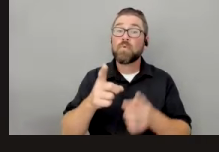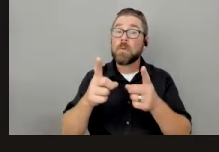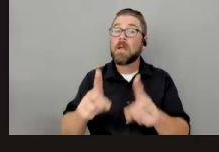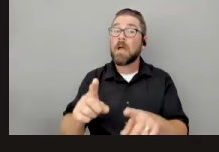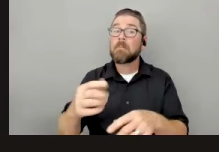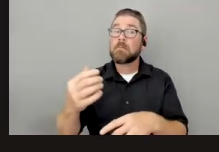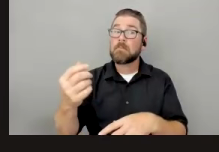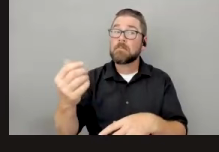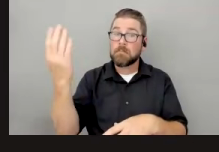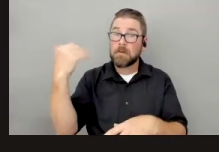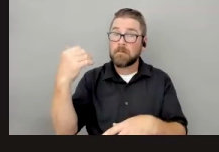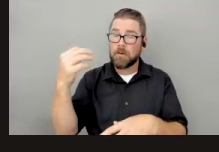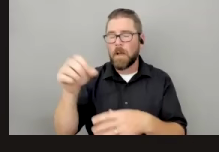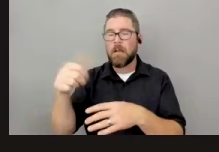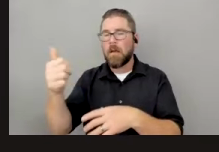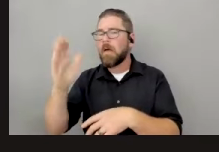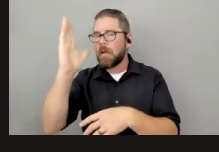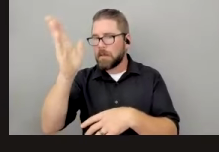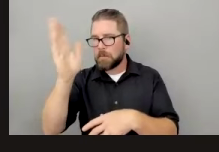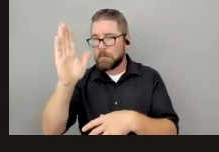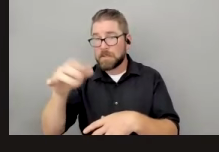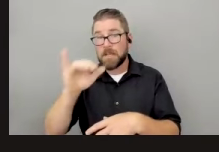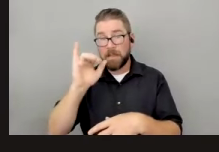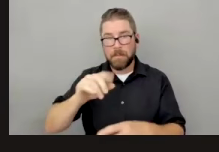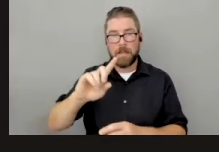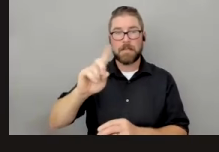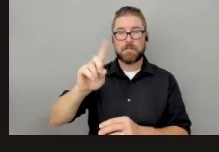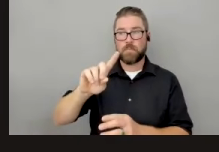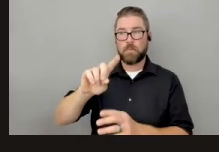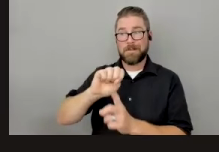in another presentation, actually. So that's where this case study came from.